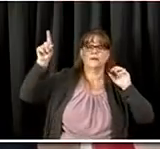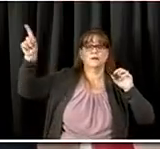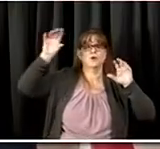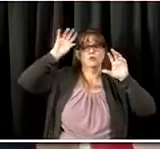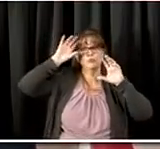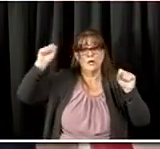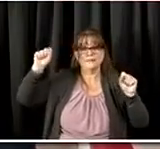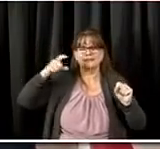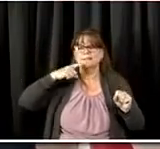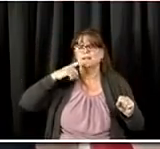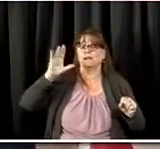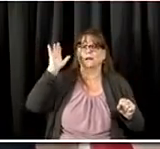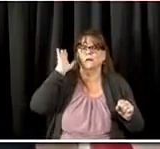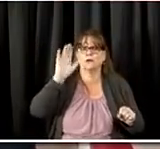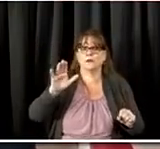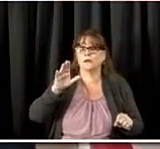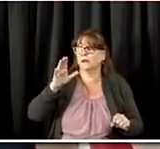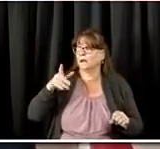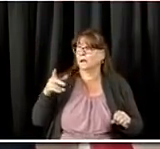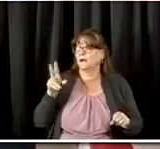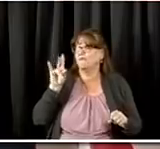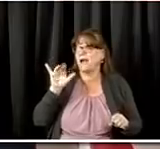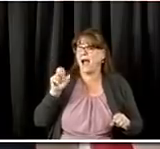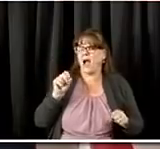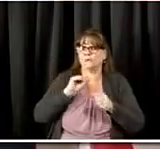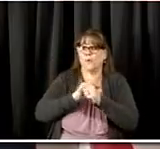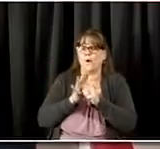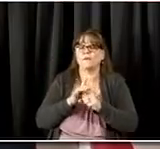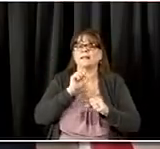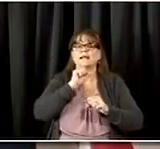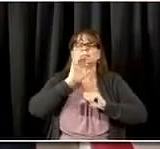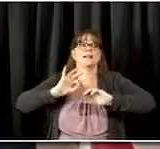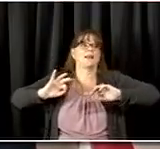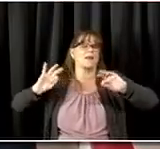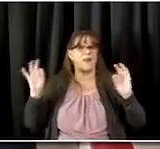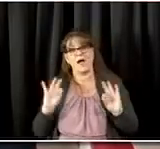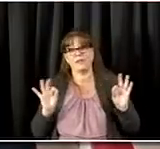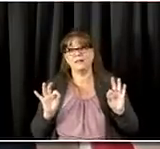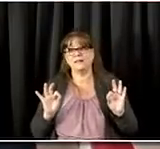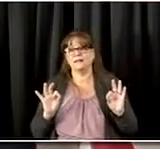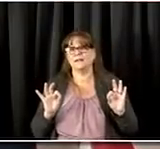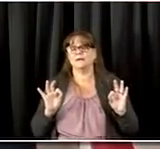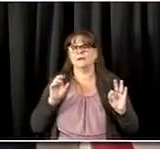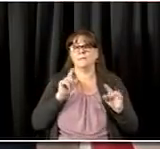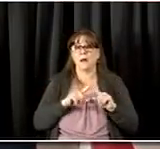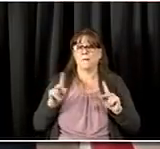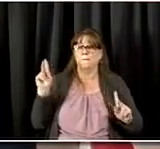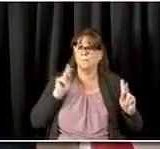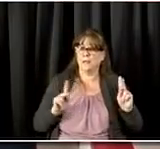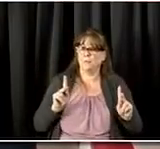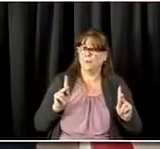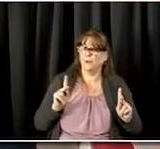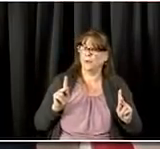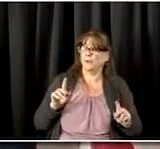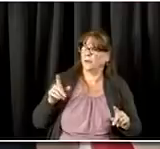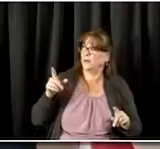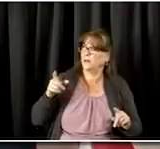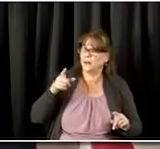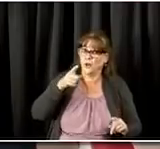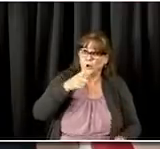and declined to model safe behaviors as it relates to COVID. There are many elected officials in Colorado who've done the same. Contact tracing